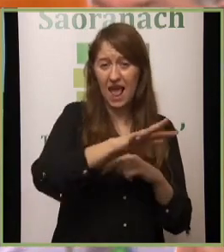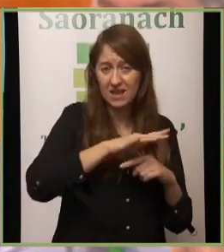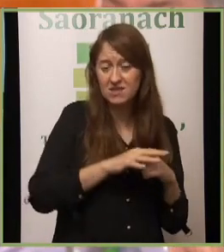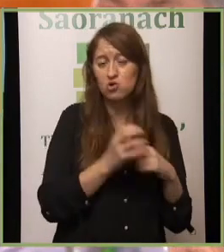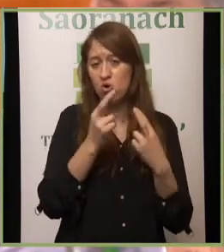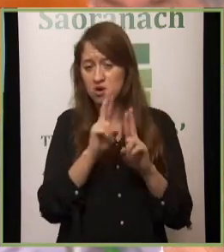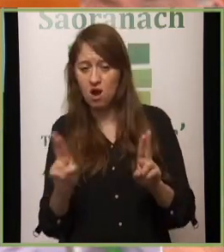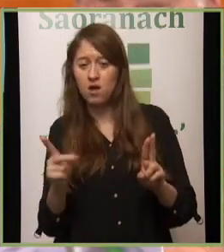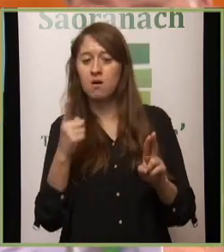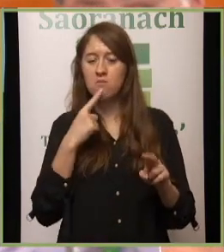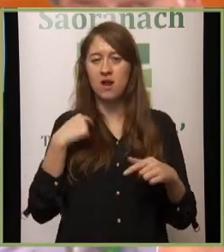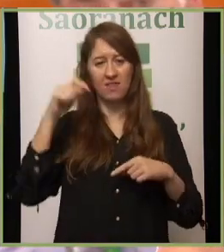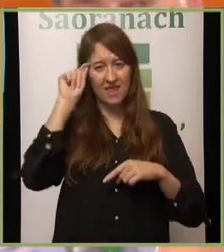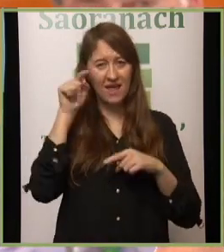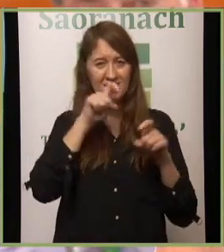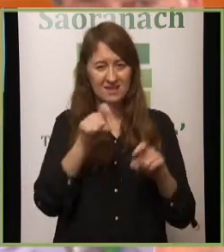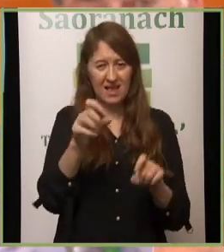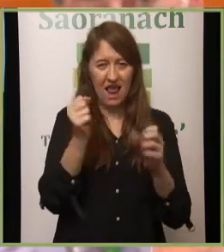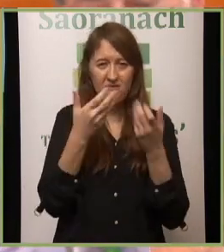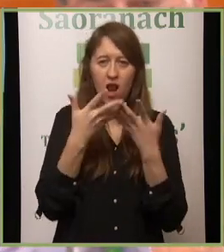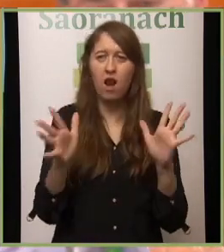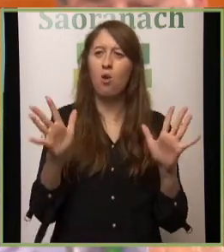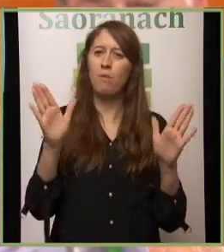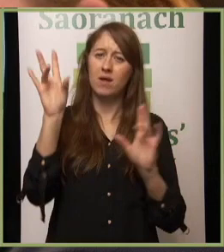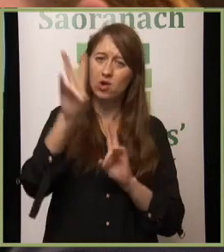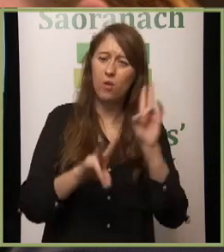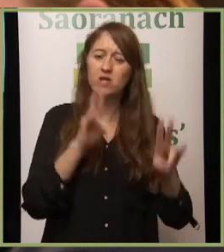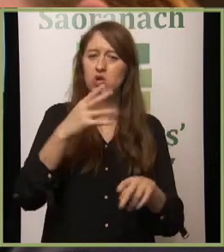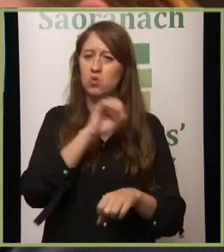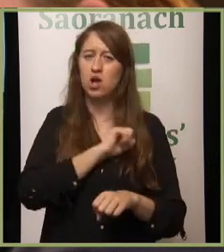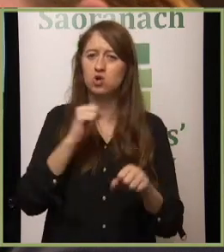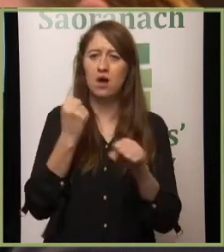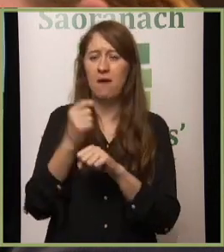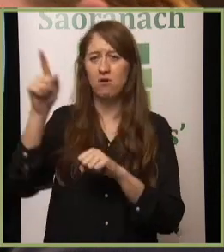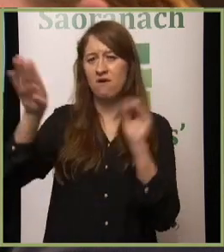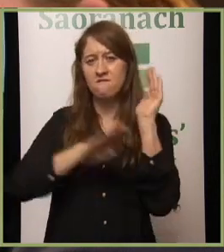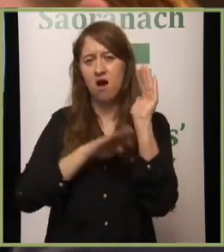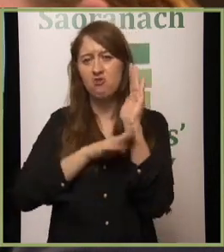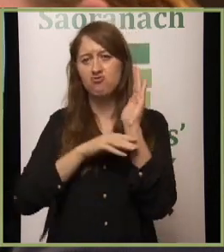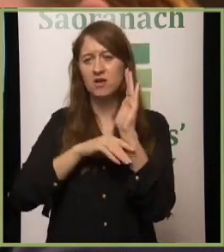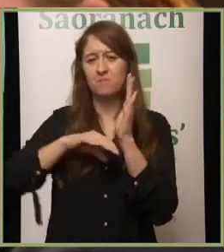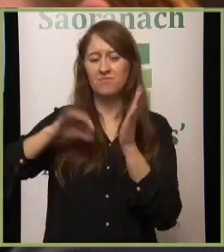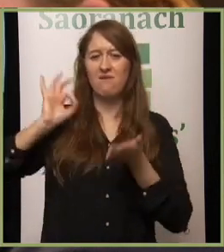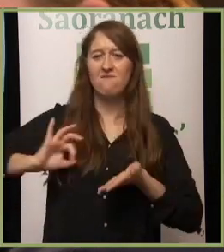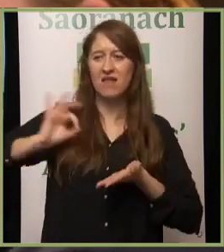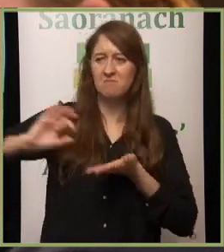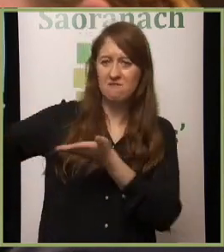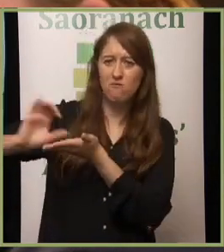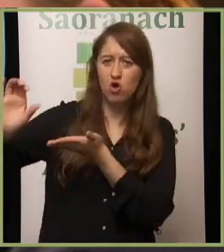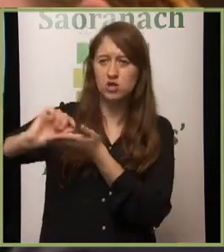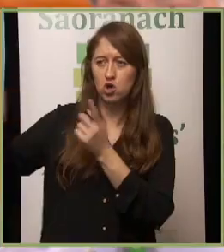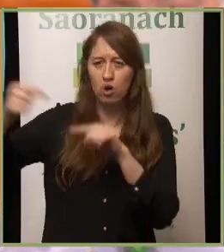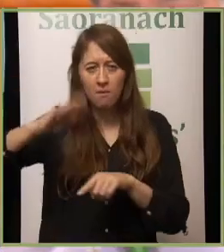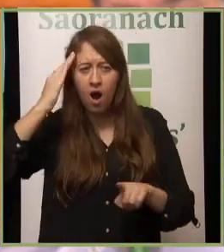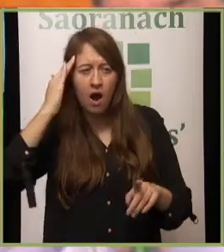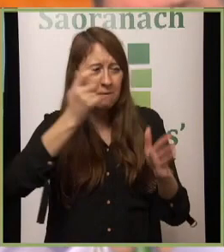and we're in a climate of a lot of investment funds coming into Ireland and buying up strategic Irish assets, which is outside of our terms of reference. But in